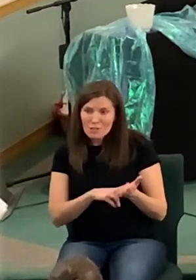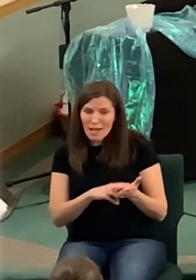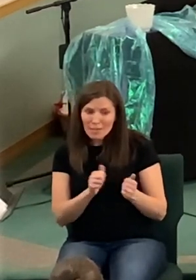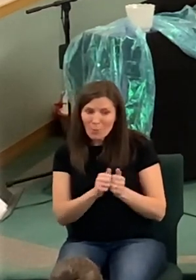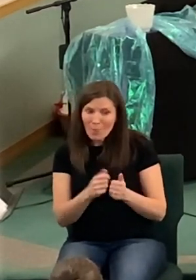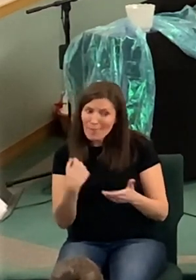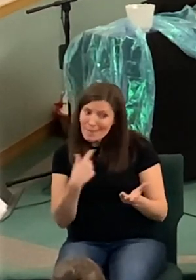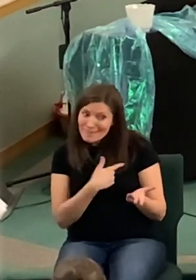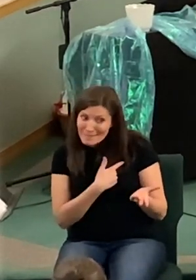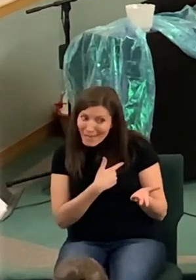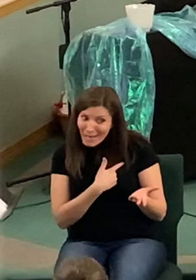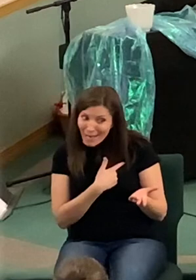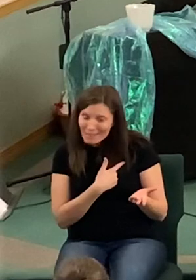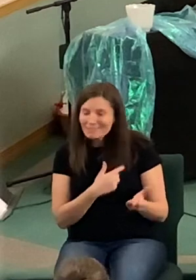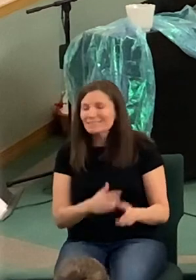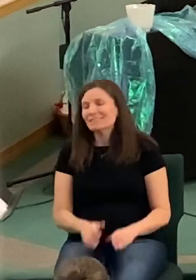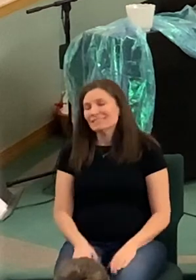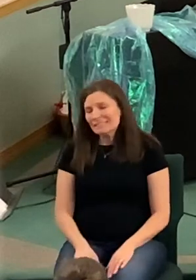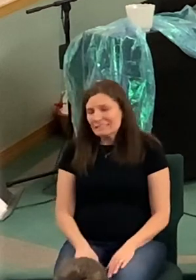music.